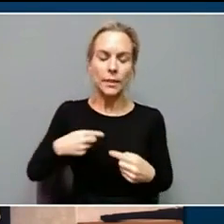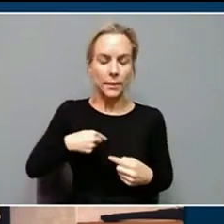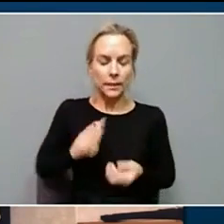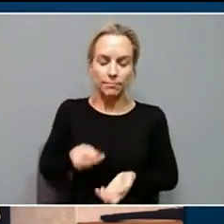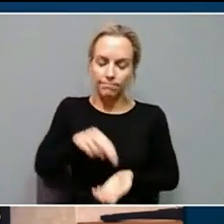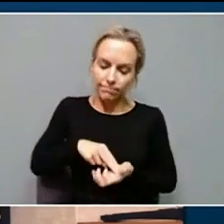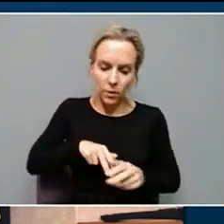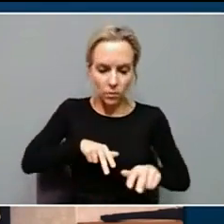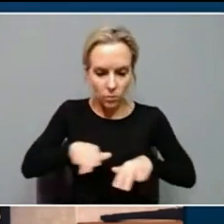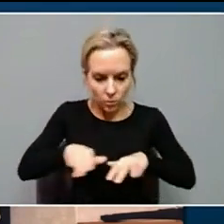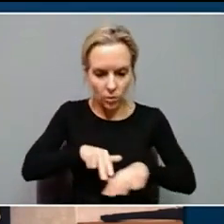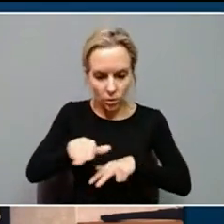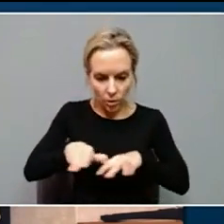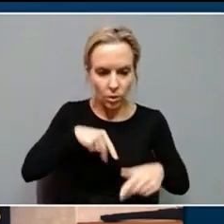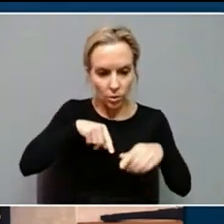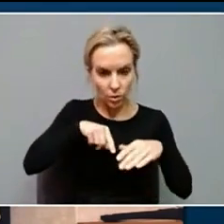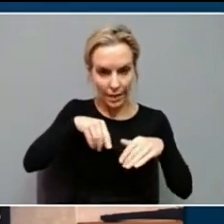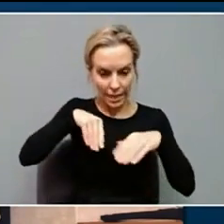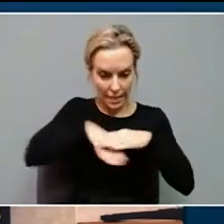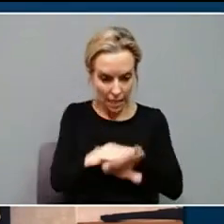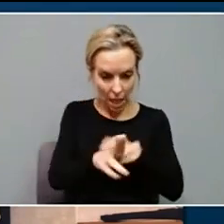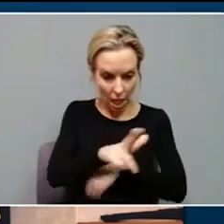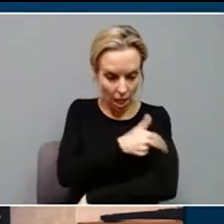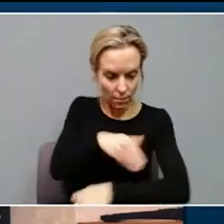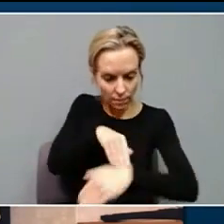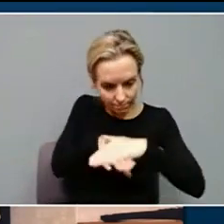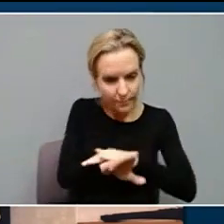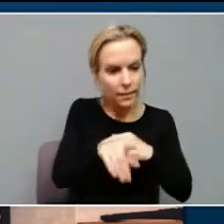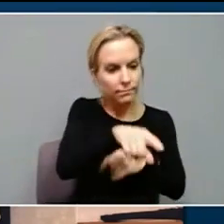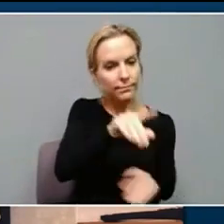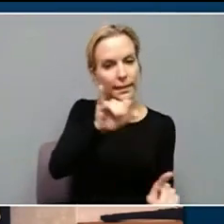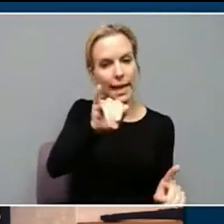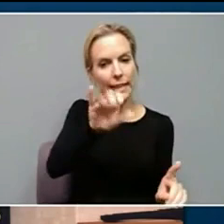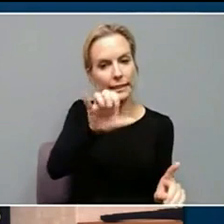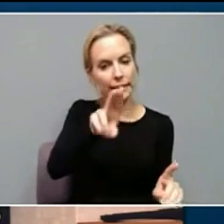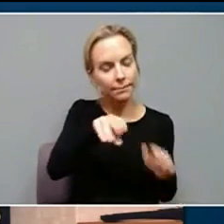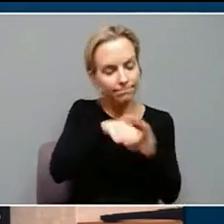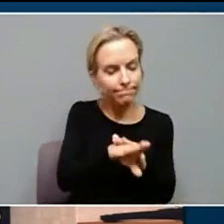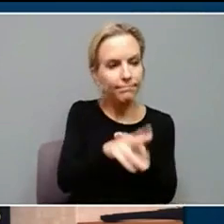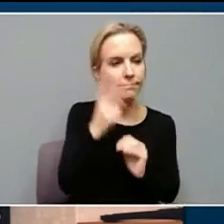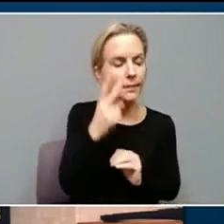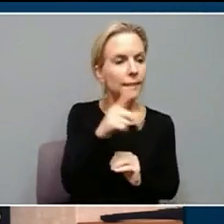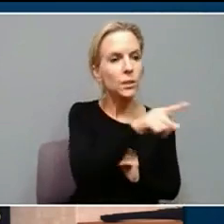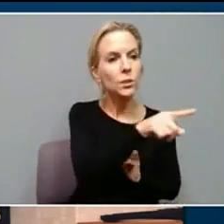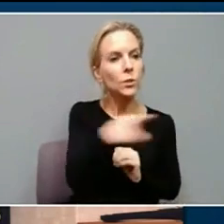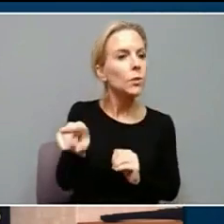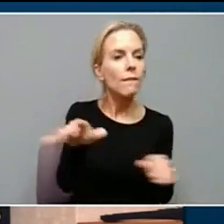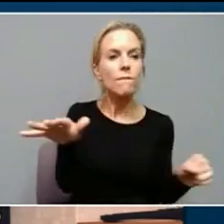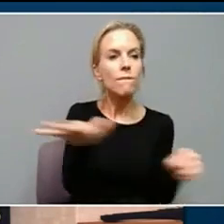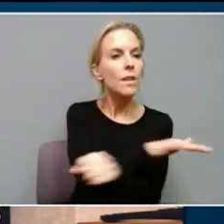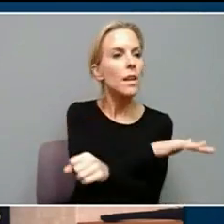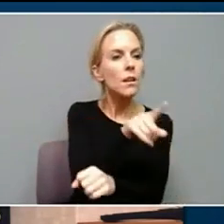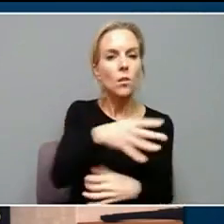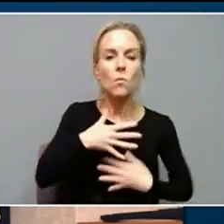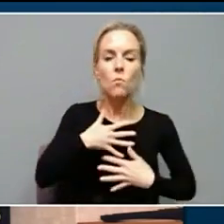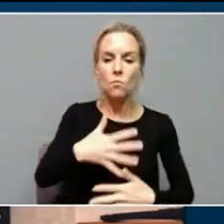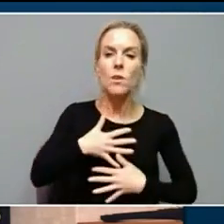20-bed ICU, and see 19 out of the 20 beds occupied by people on ventilators, some of them young